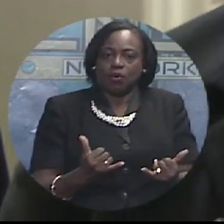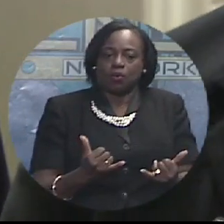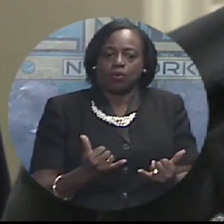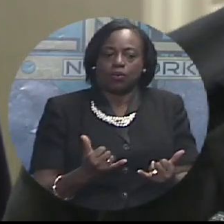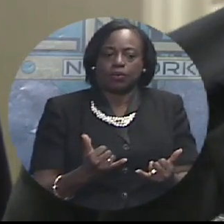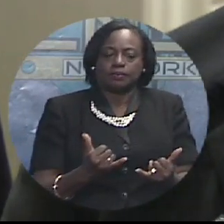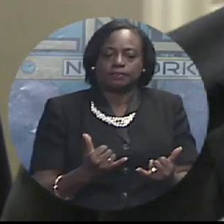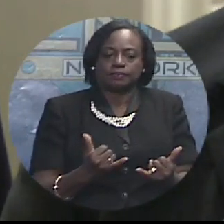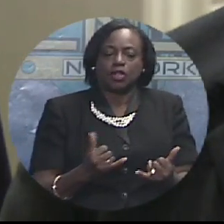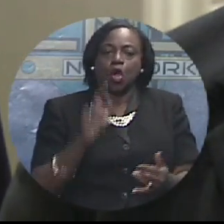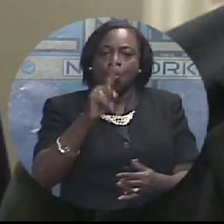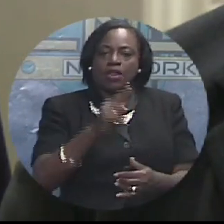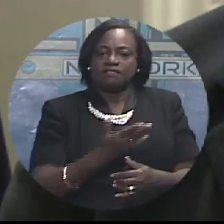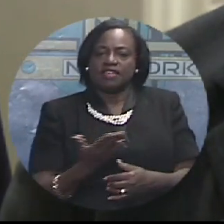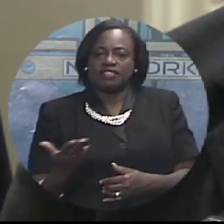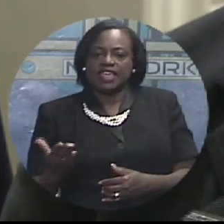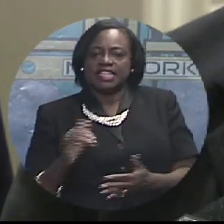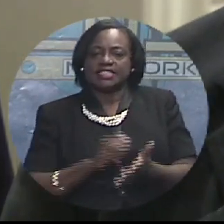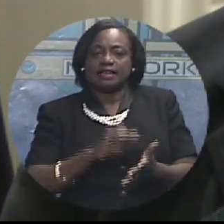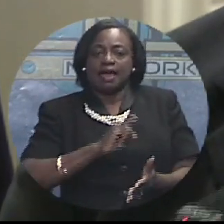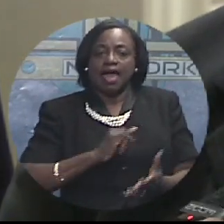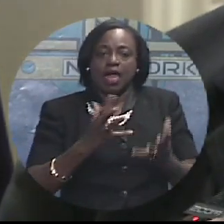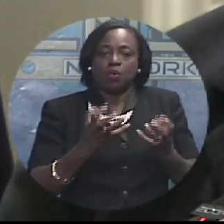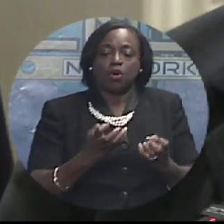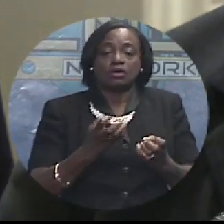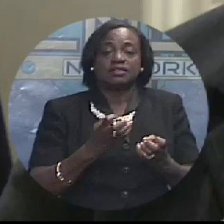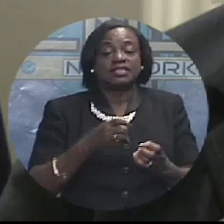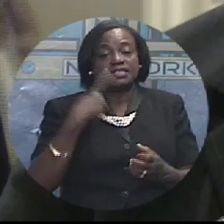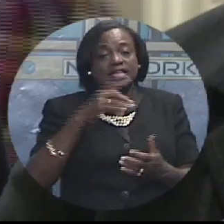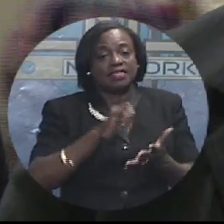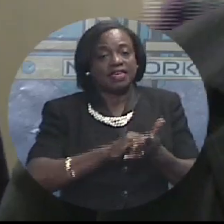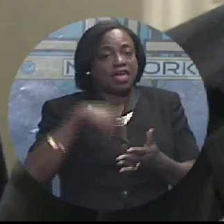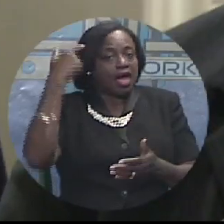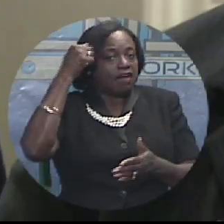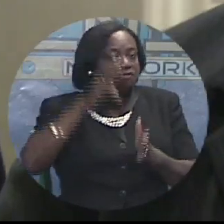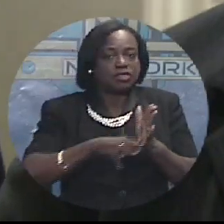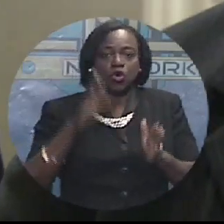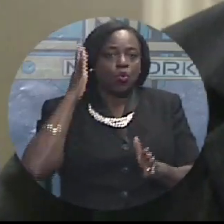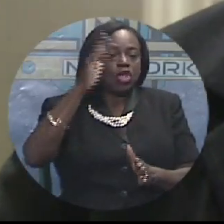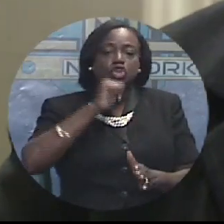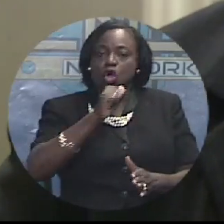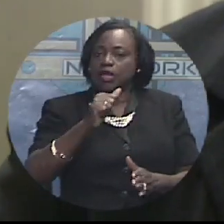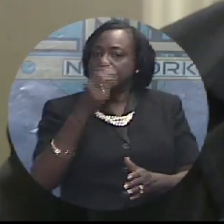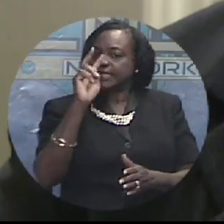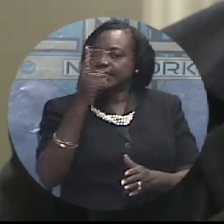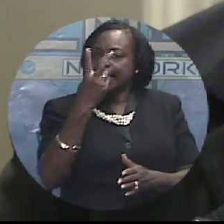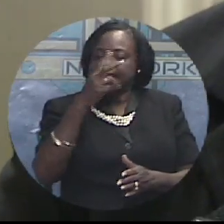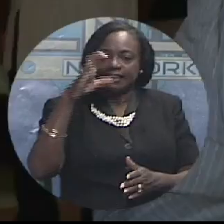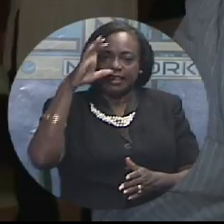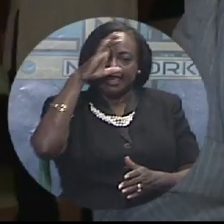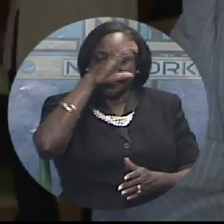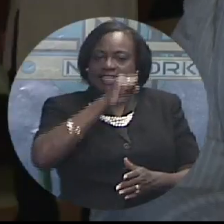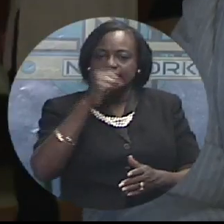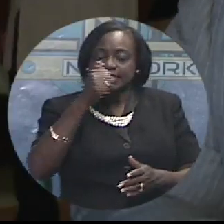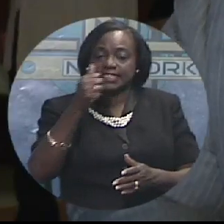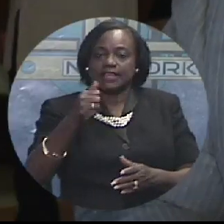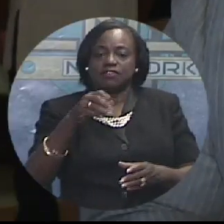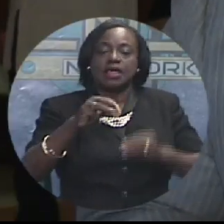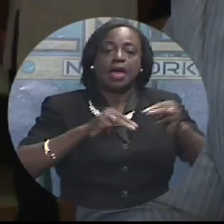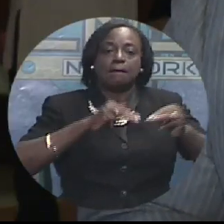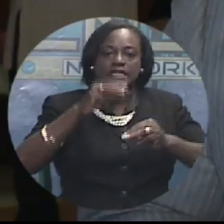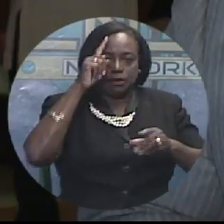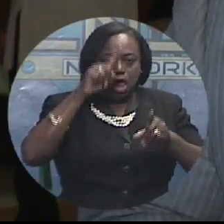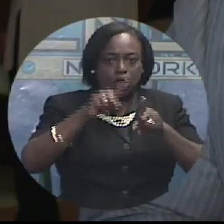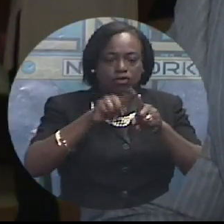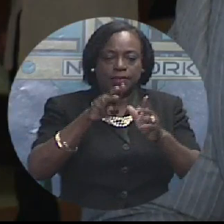And one of the things that I want to make is that the government will not second guess itself on the management agreement. And as the new